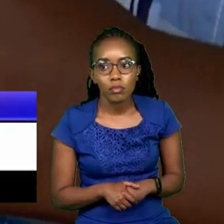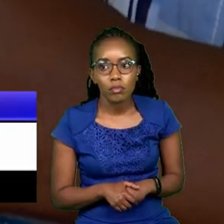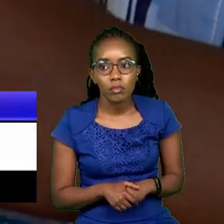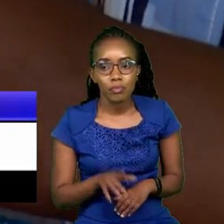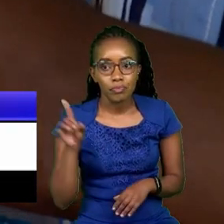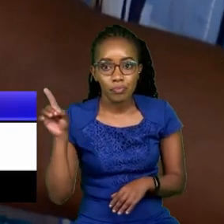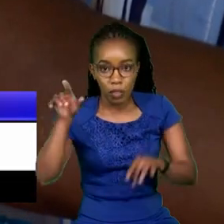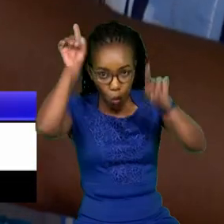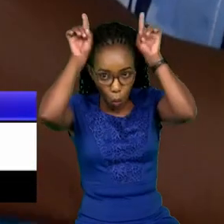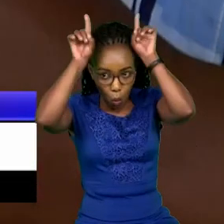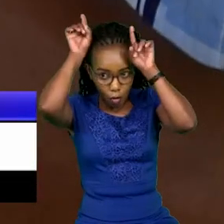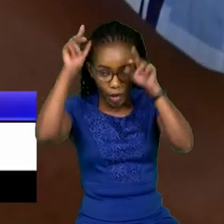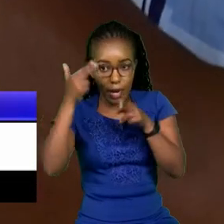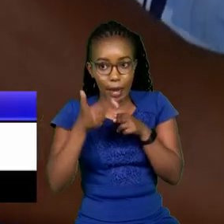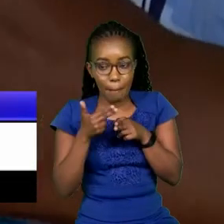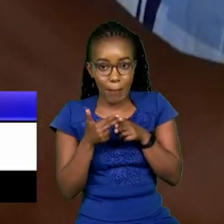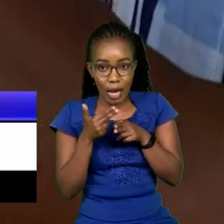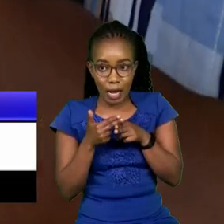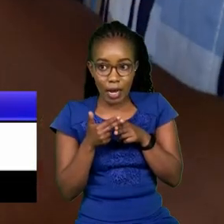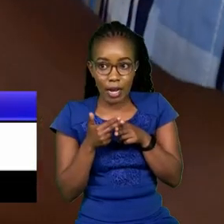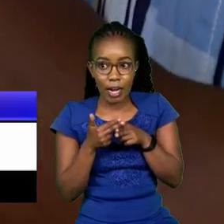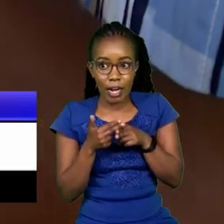So the Wi-Fi name that will come on your screen.